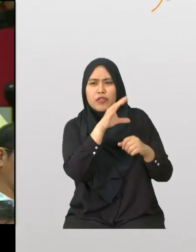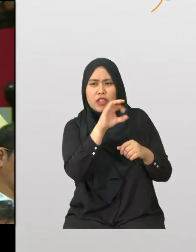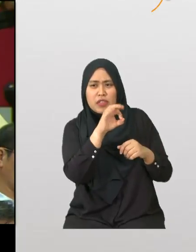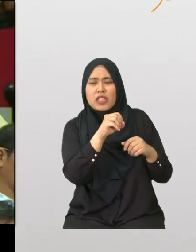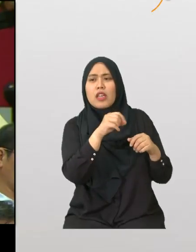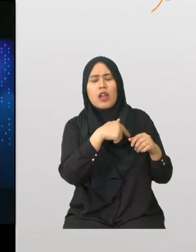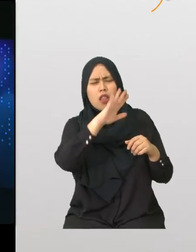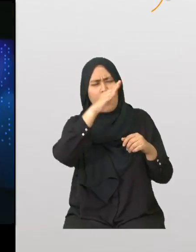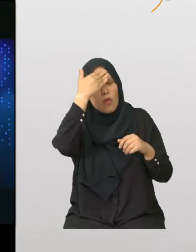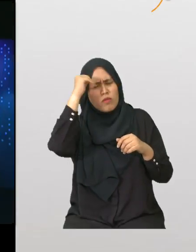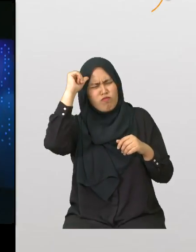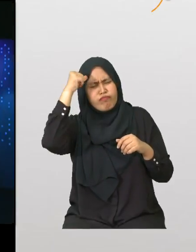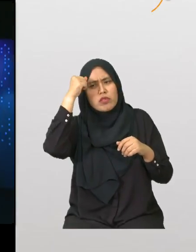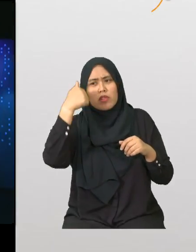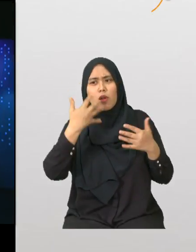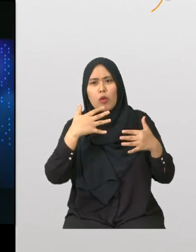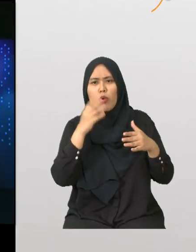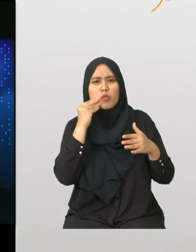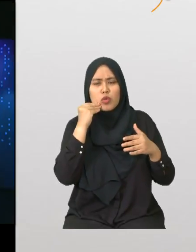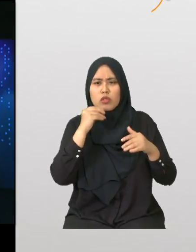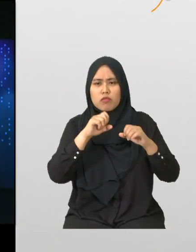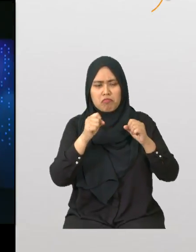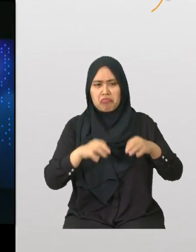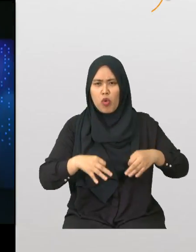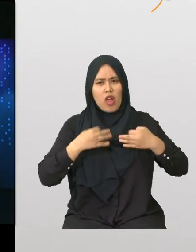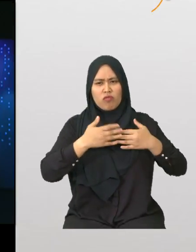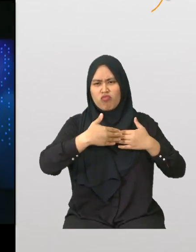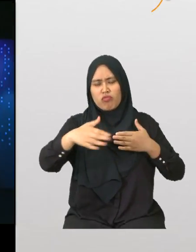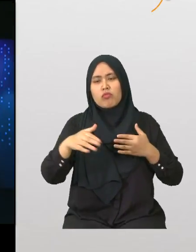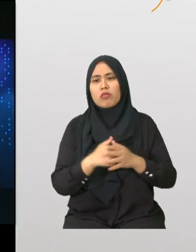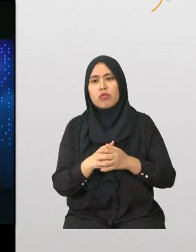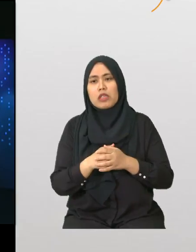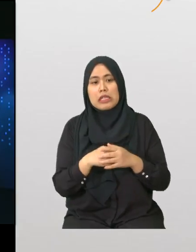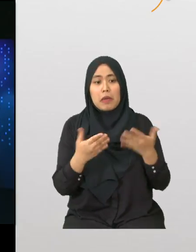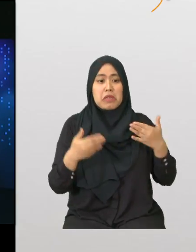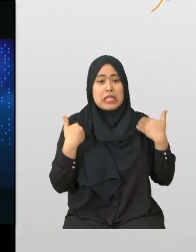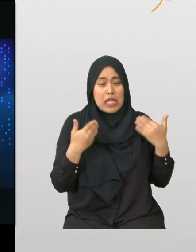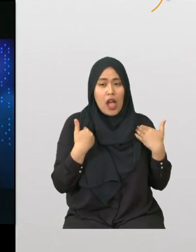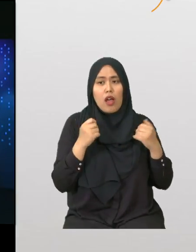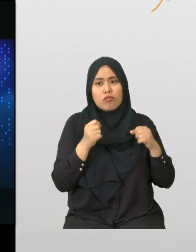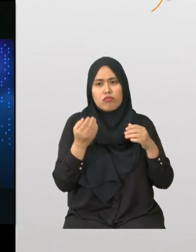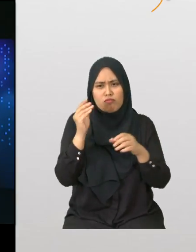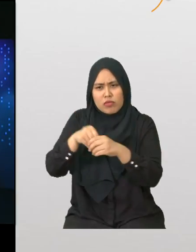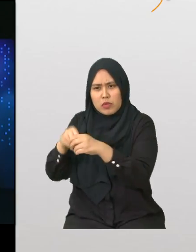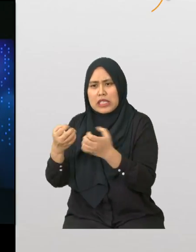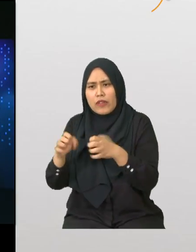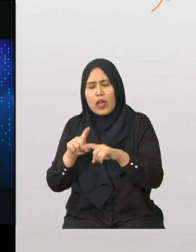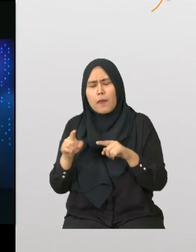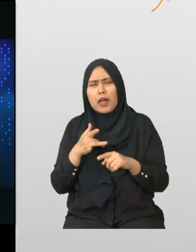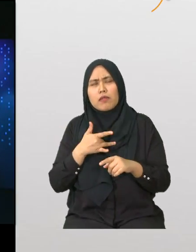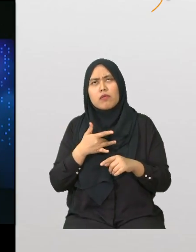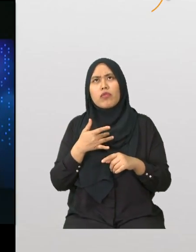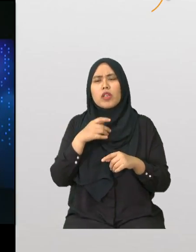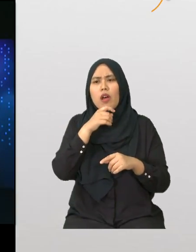life. They were too young to participate in events, but most were old enough to sense the electricity